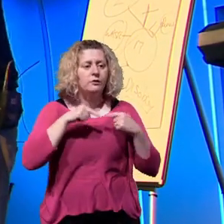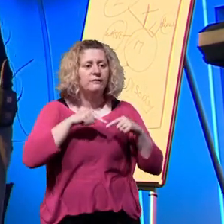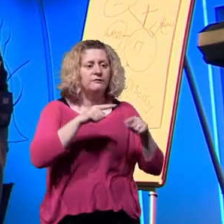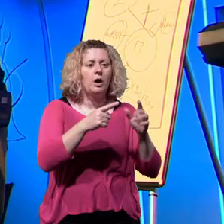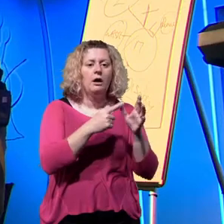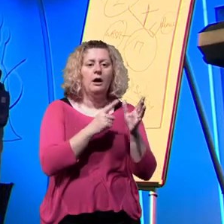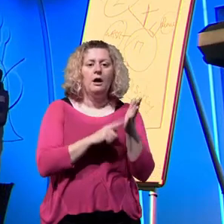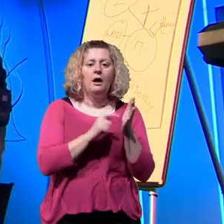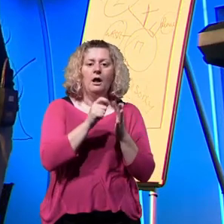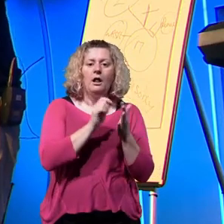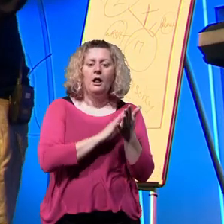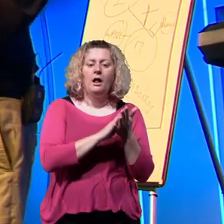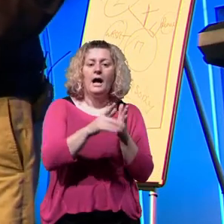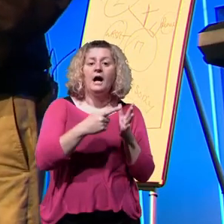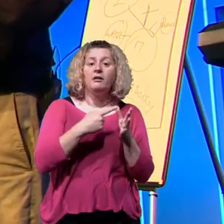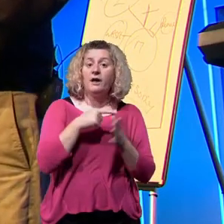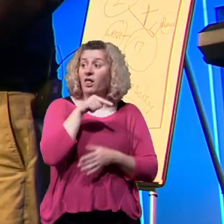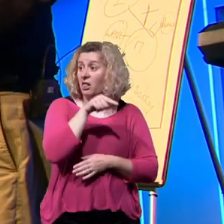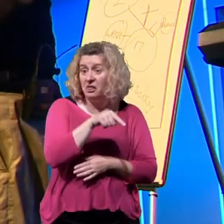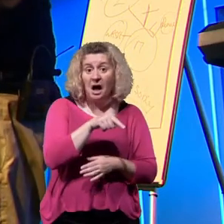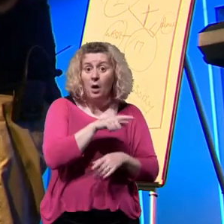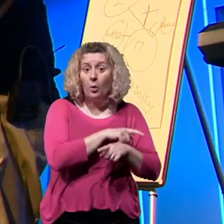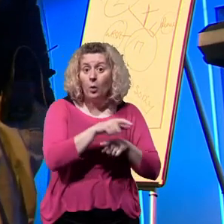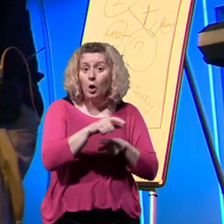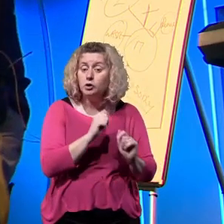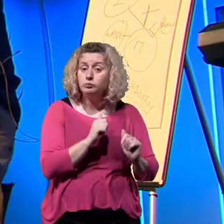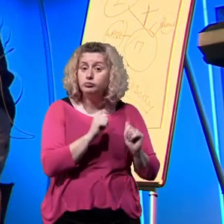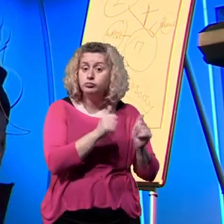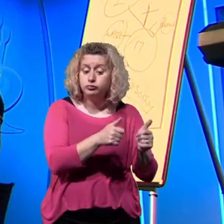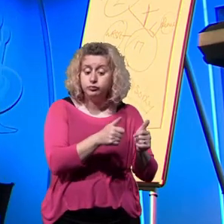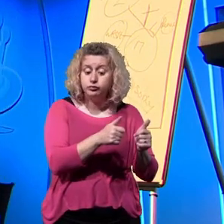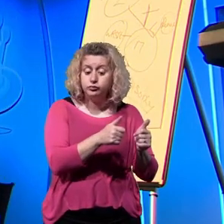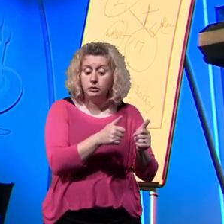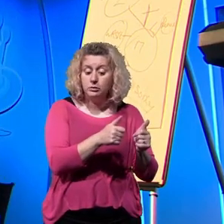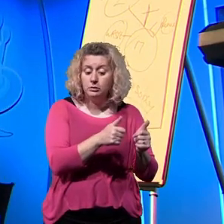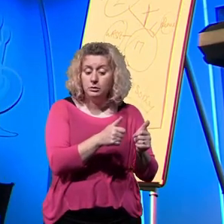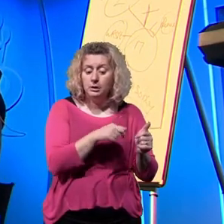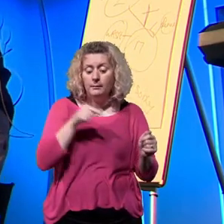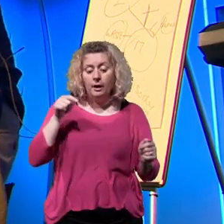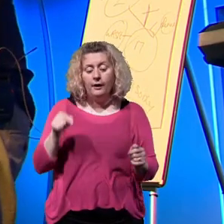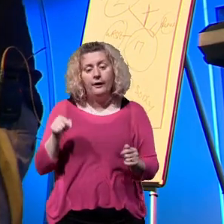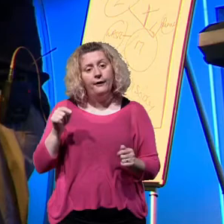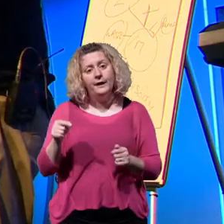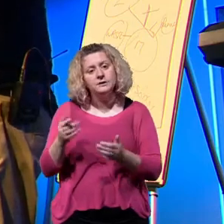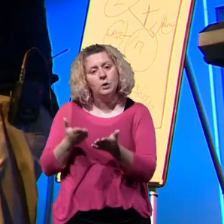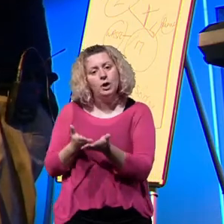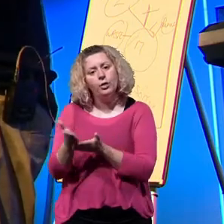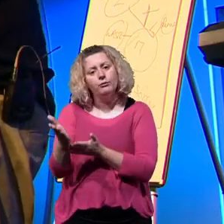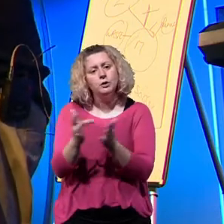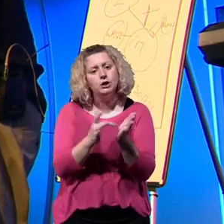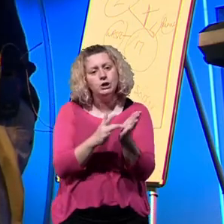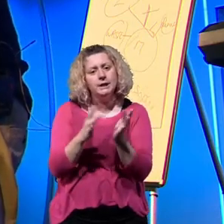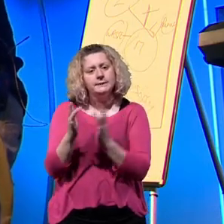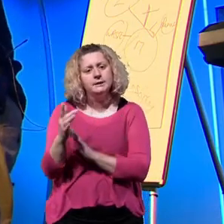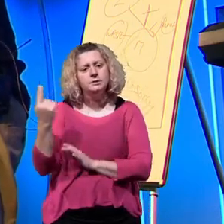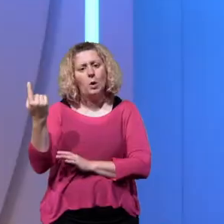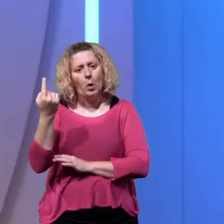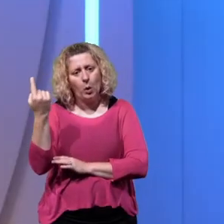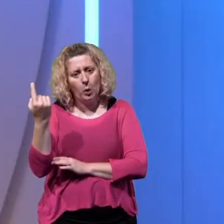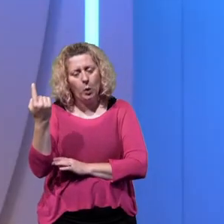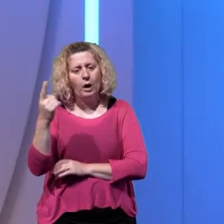thank God for what Alpha have done, I really do. But nevertheless, this was going through who Jesus is, why he came, what it means to follow him in Mark's